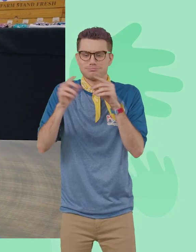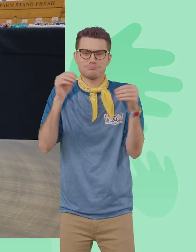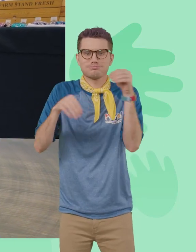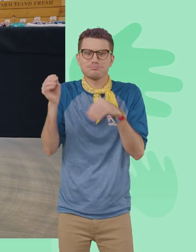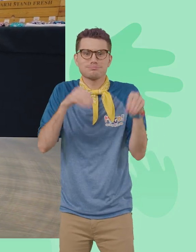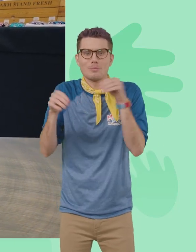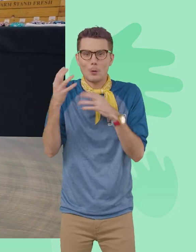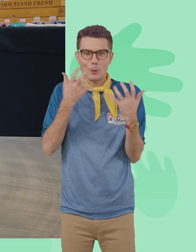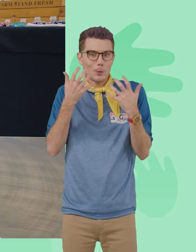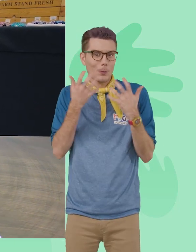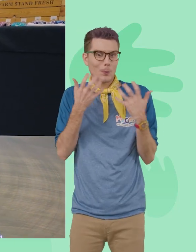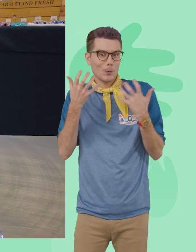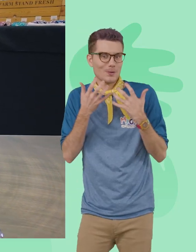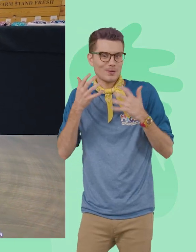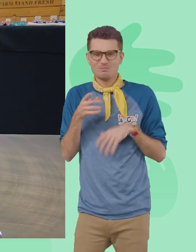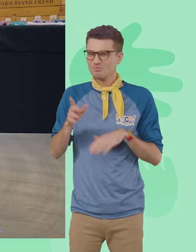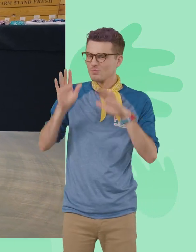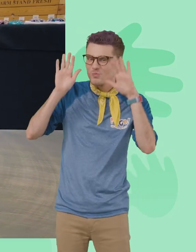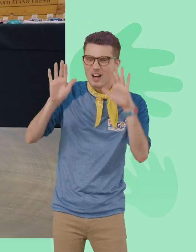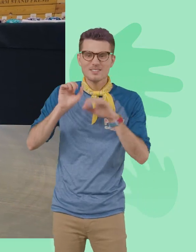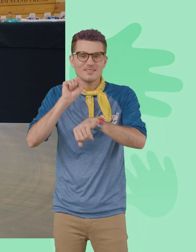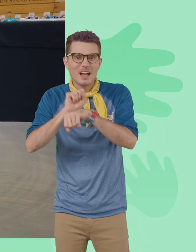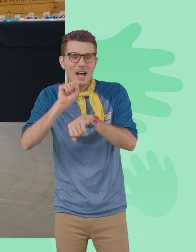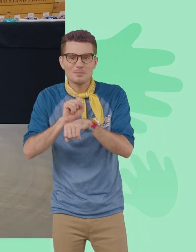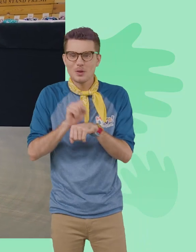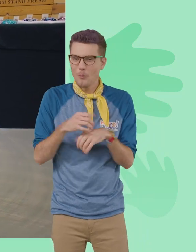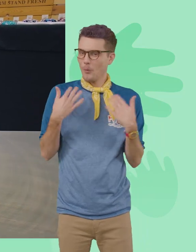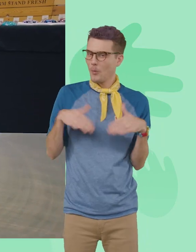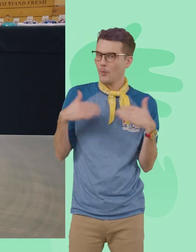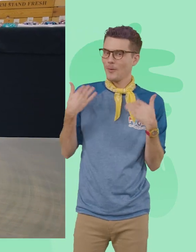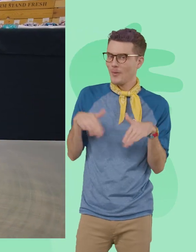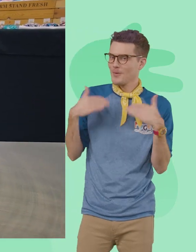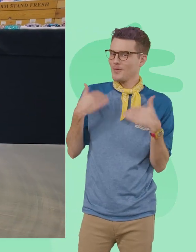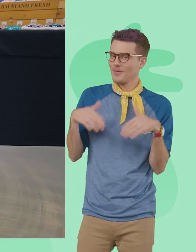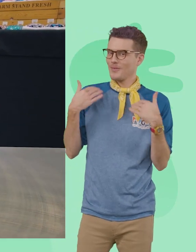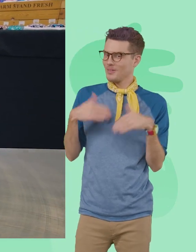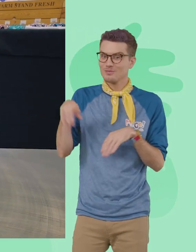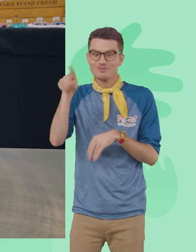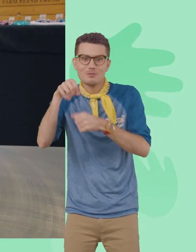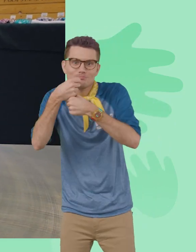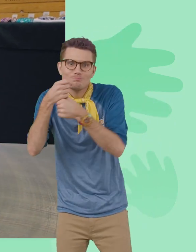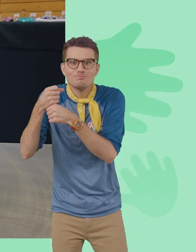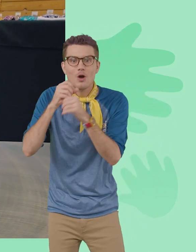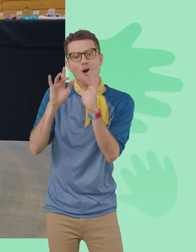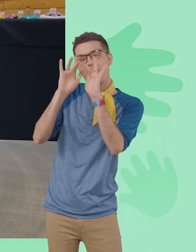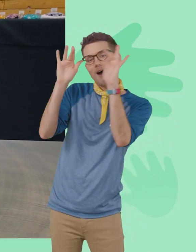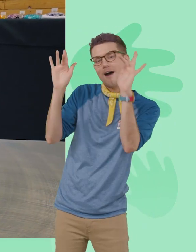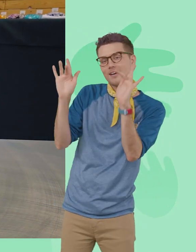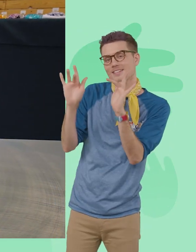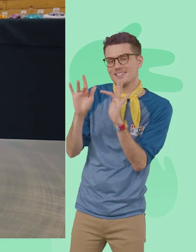Whoa. They do such great work. Wow. And then they made a heart.